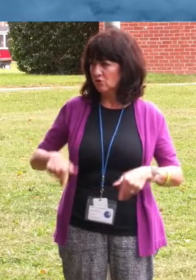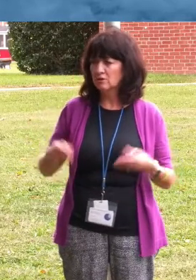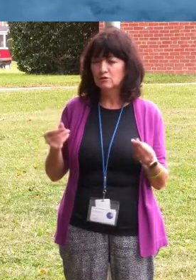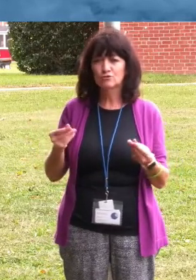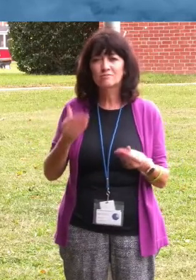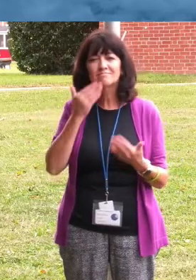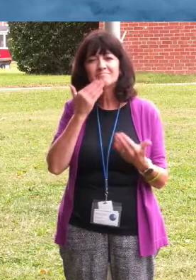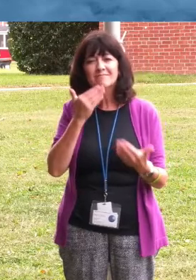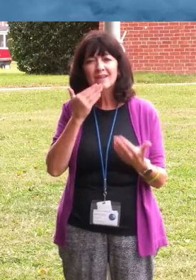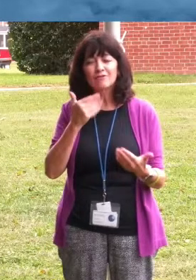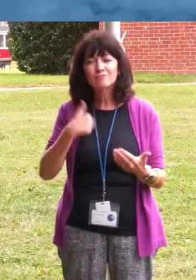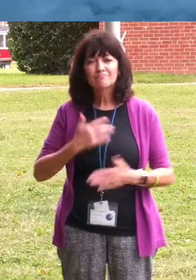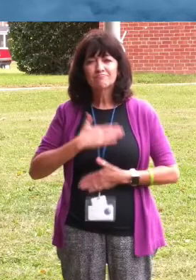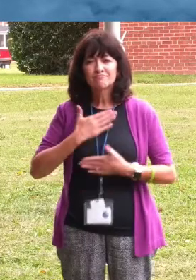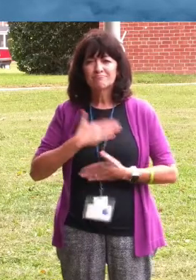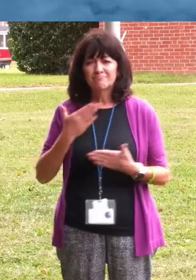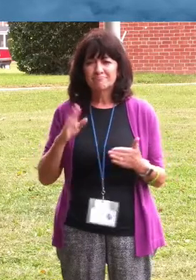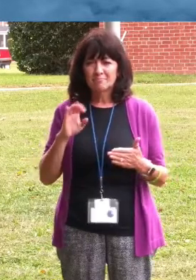here.